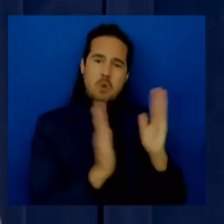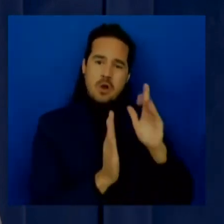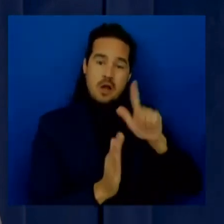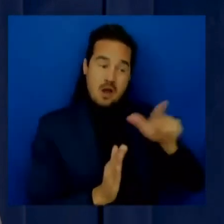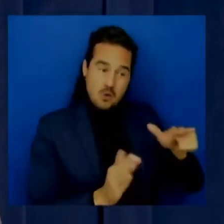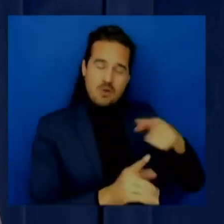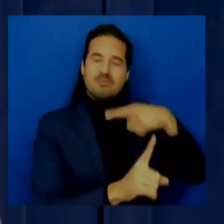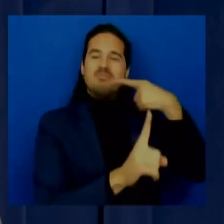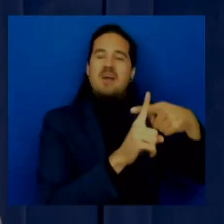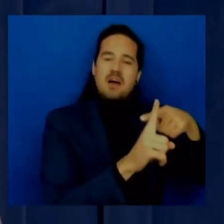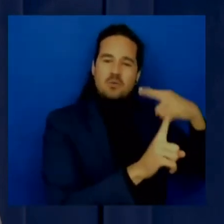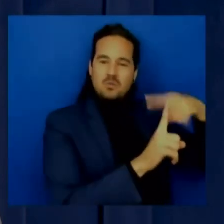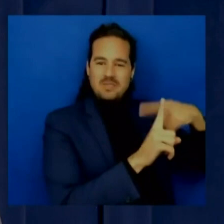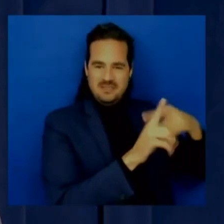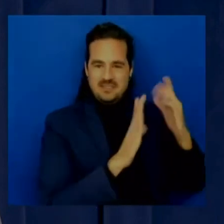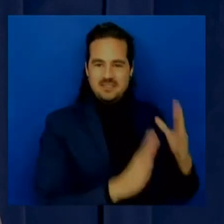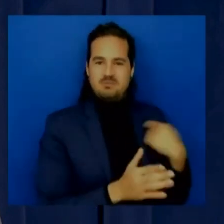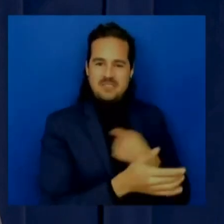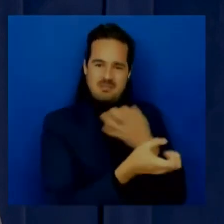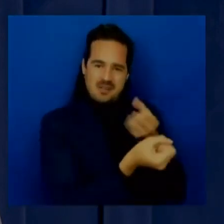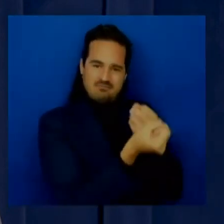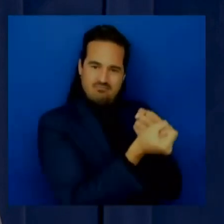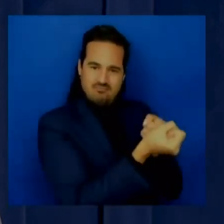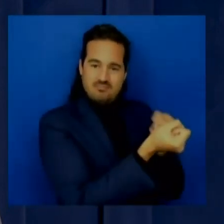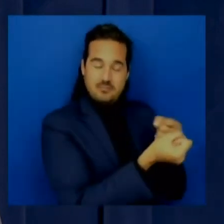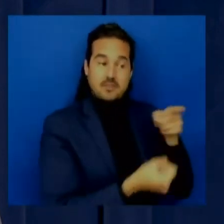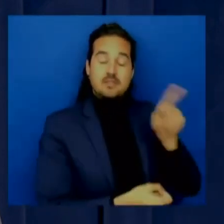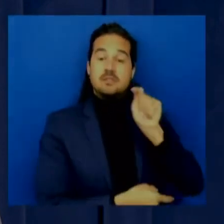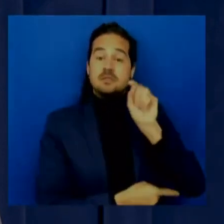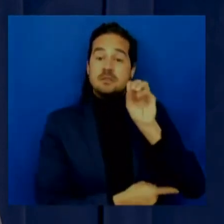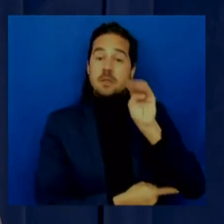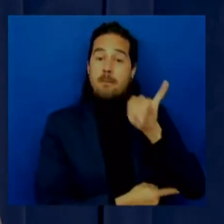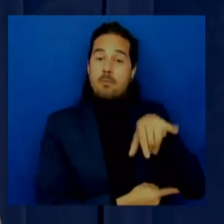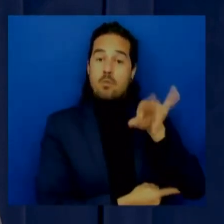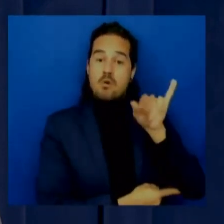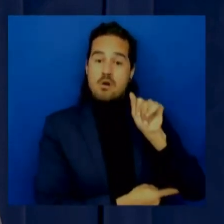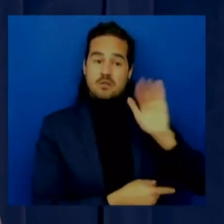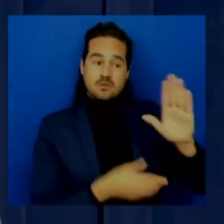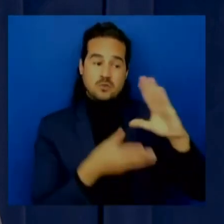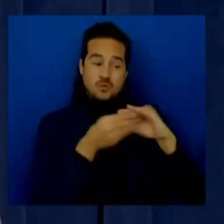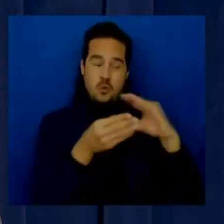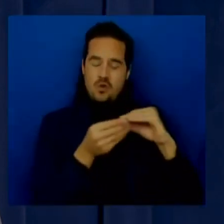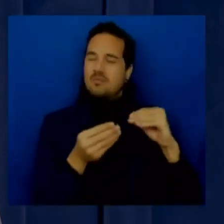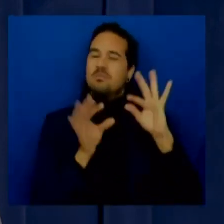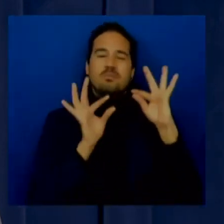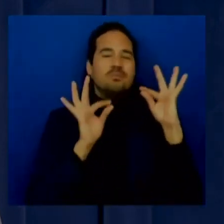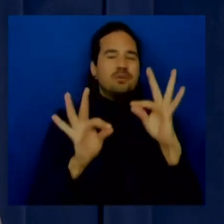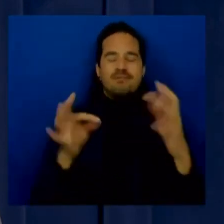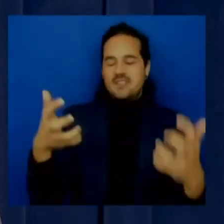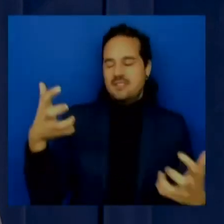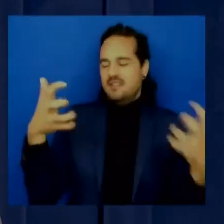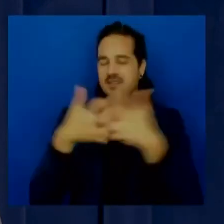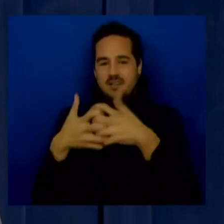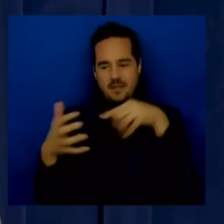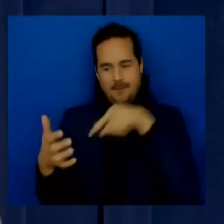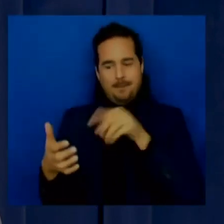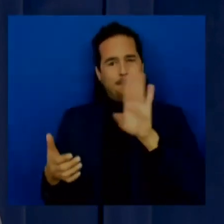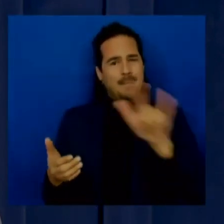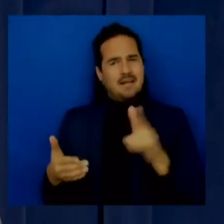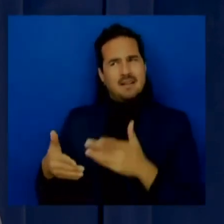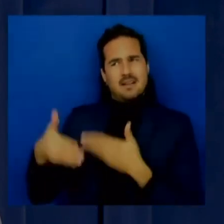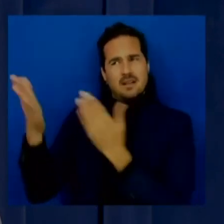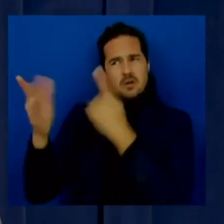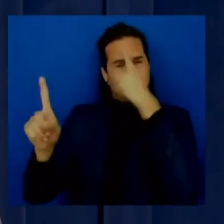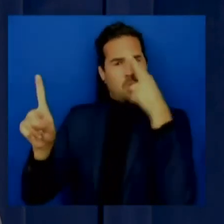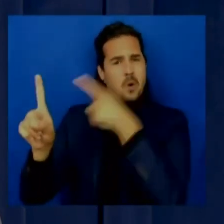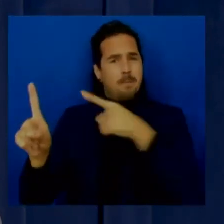beneficiary of this bill. And as the speaker said, it's about human beings. It's not about data stats. This is about real lives